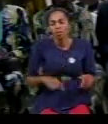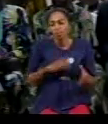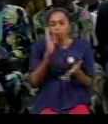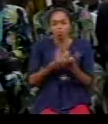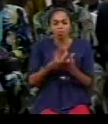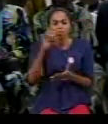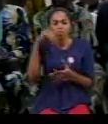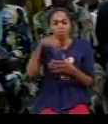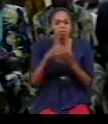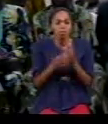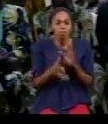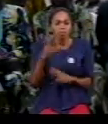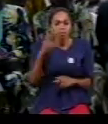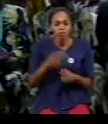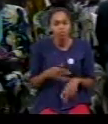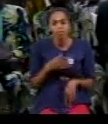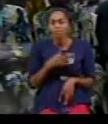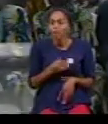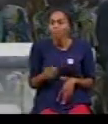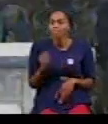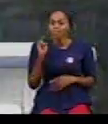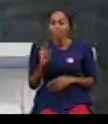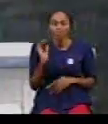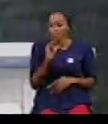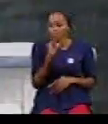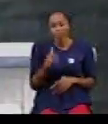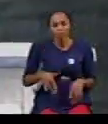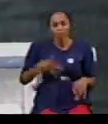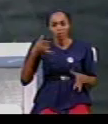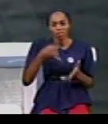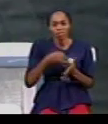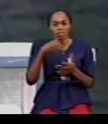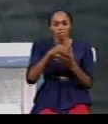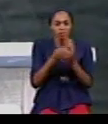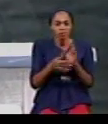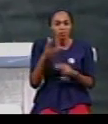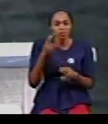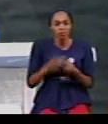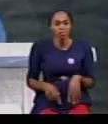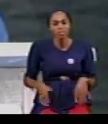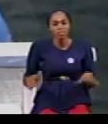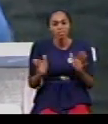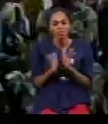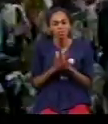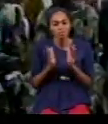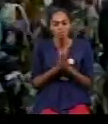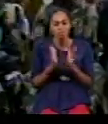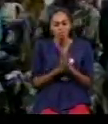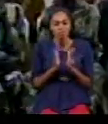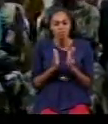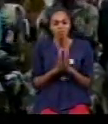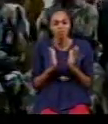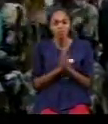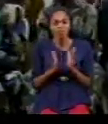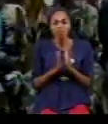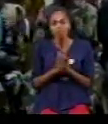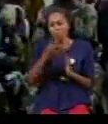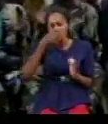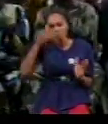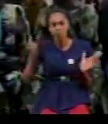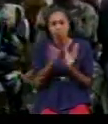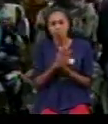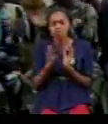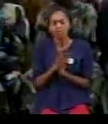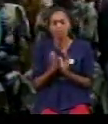will no longer feel it in Jesus' name. Everybody, the clapping was too low. You should do it better. Praise the